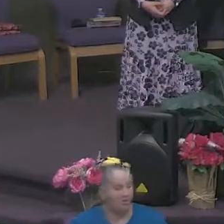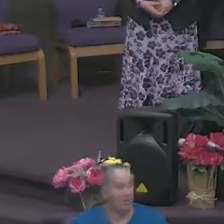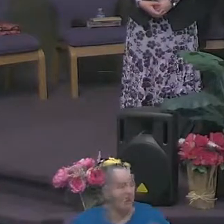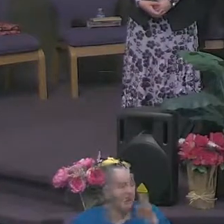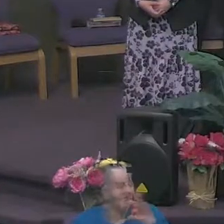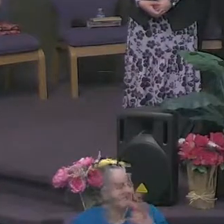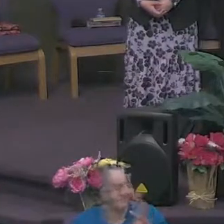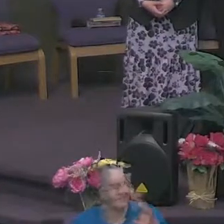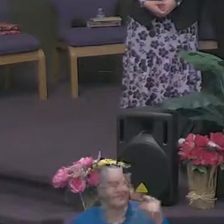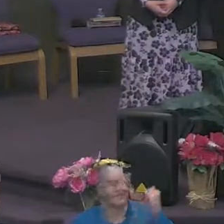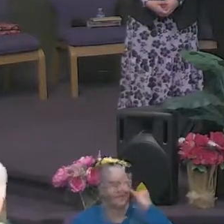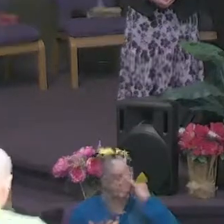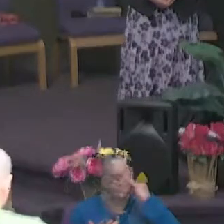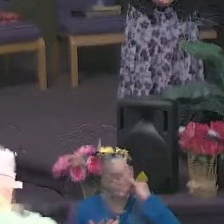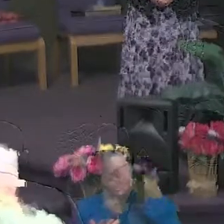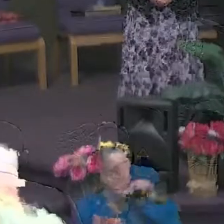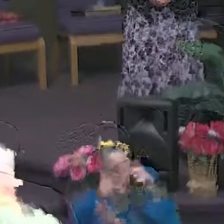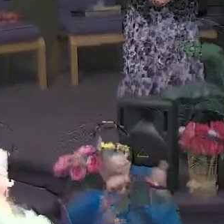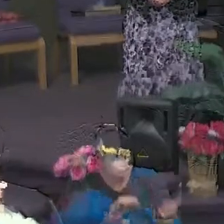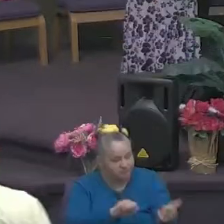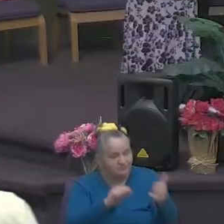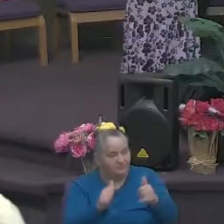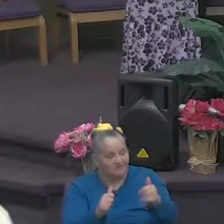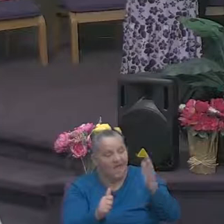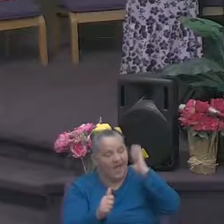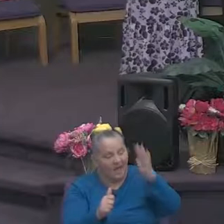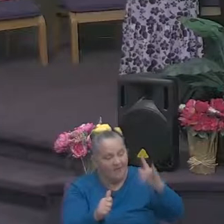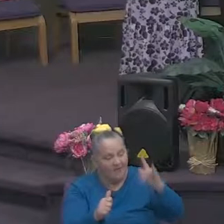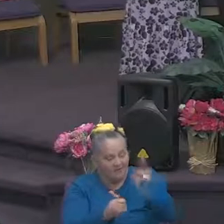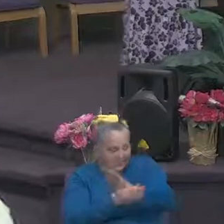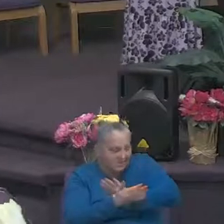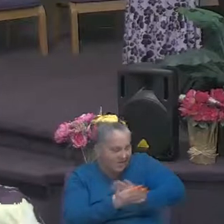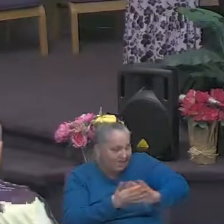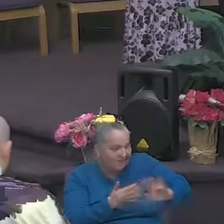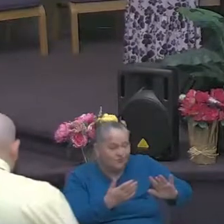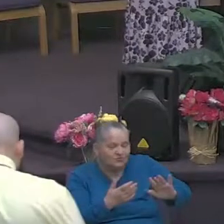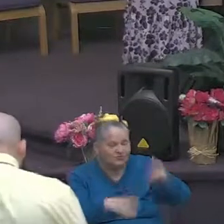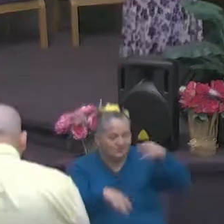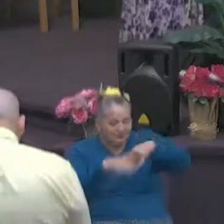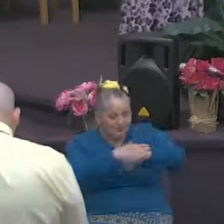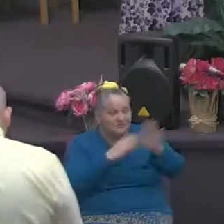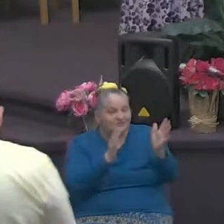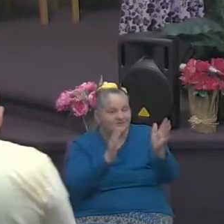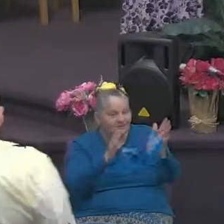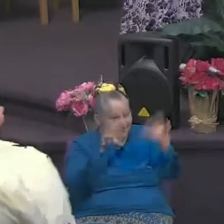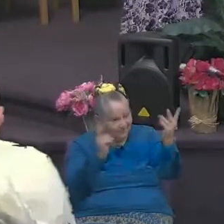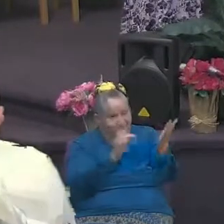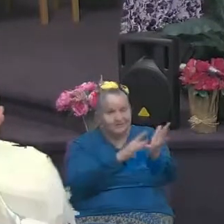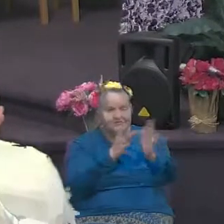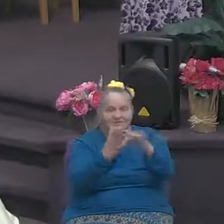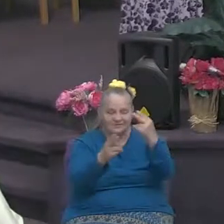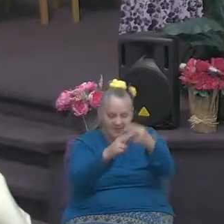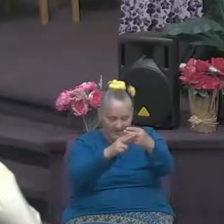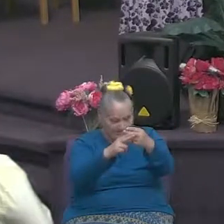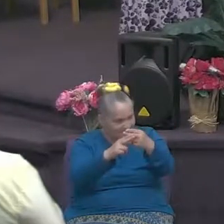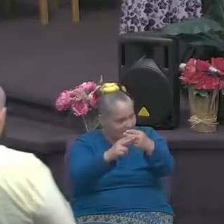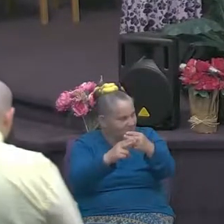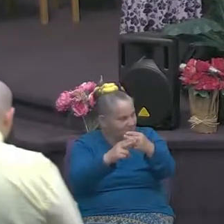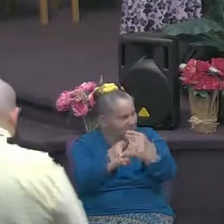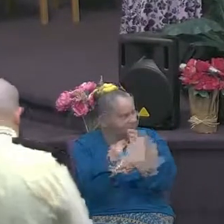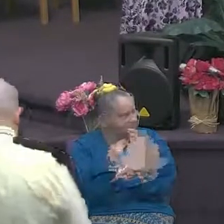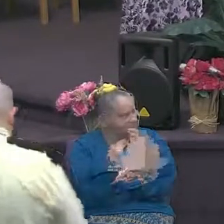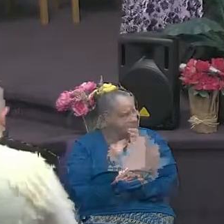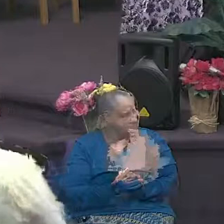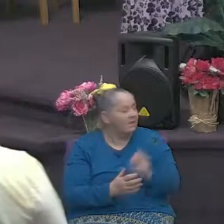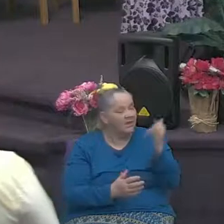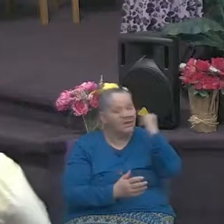that. God says, if you will be plunged, I will plunge you to victory in the name of Jesus. In the name of